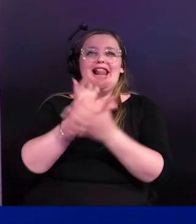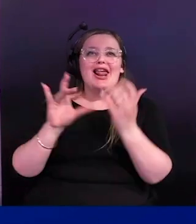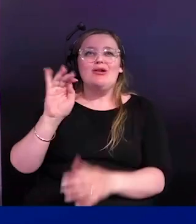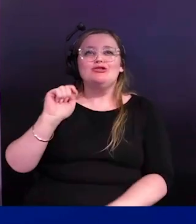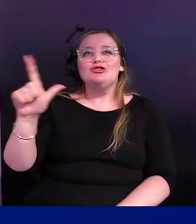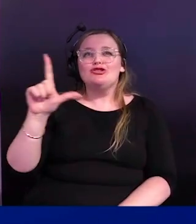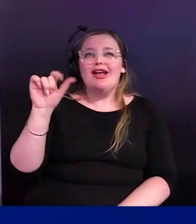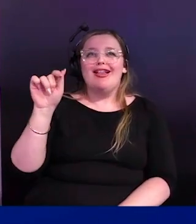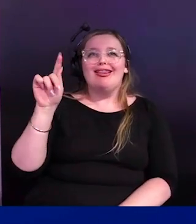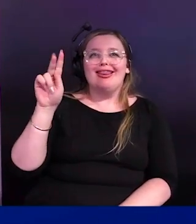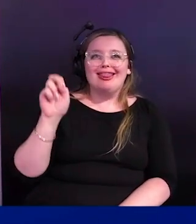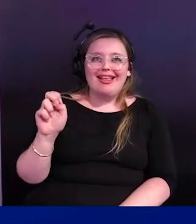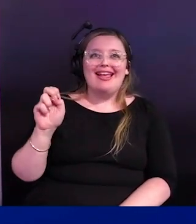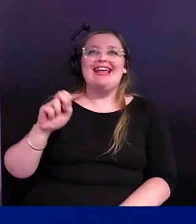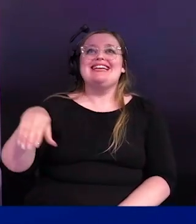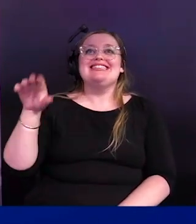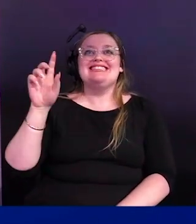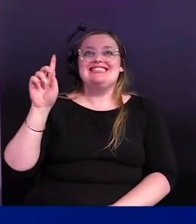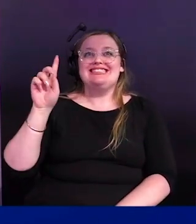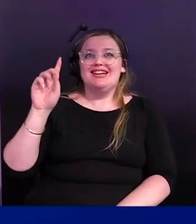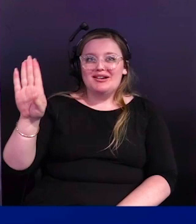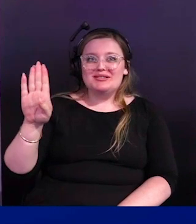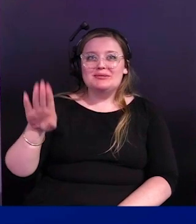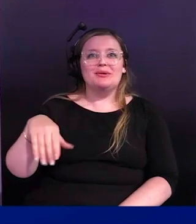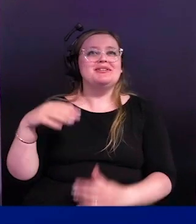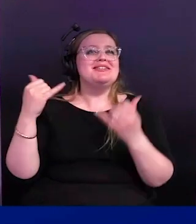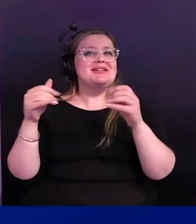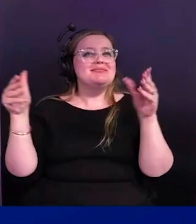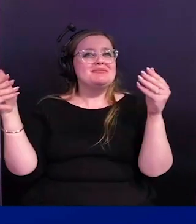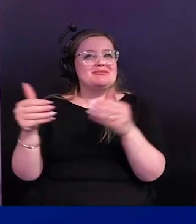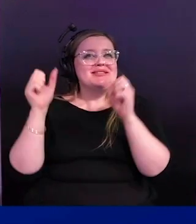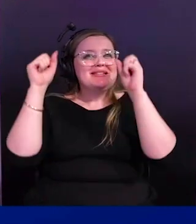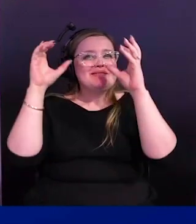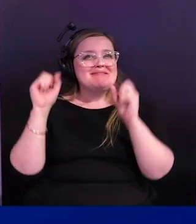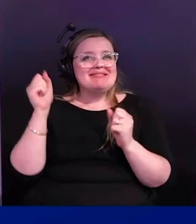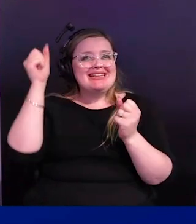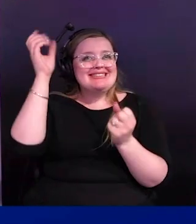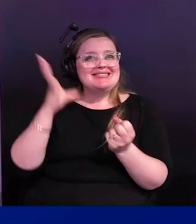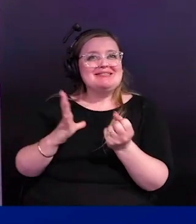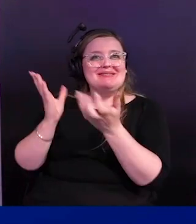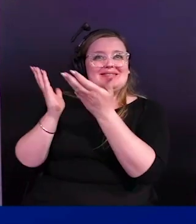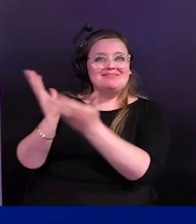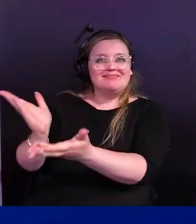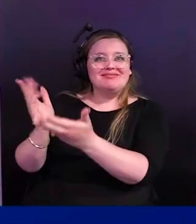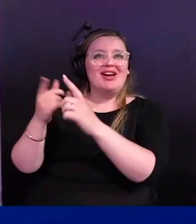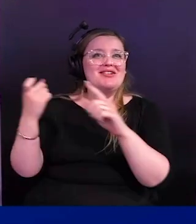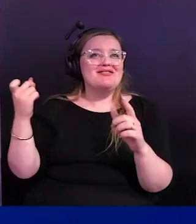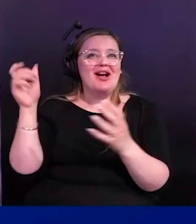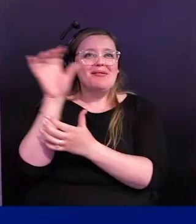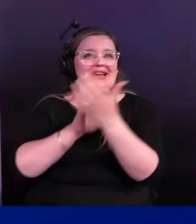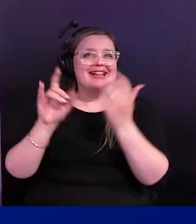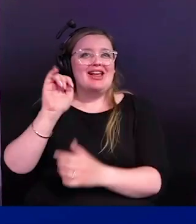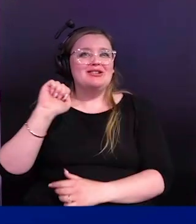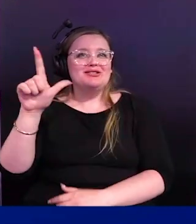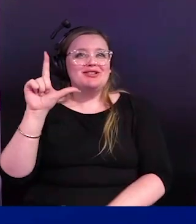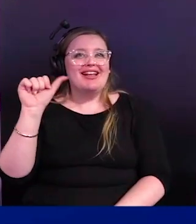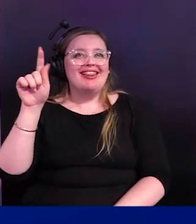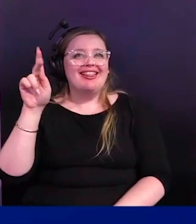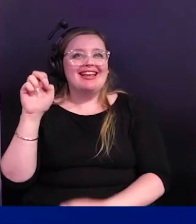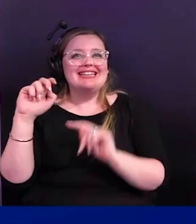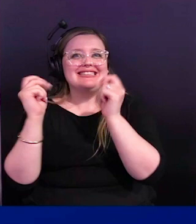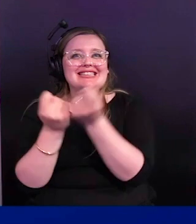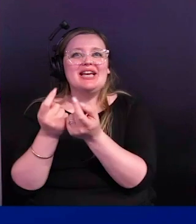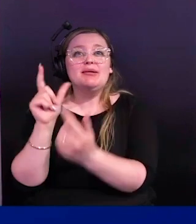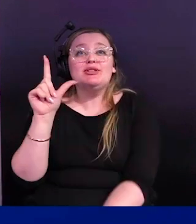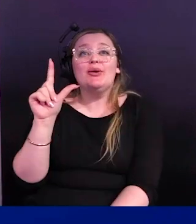do that, let's introduce these amazing gentlemen that we've got here from the CloudTrail Lake team. So Levi, tell everyone what is it you